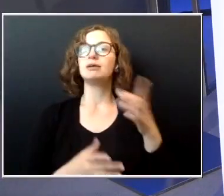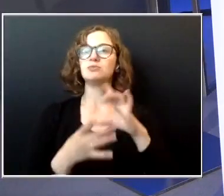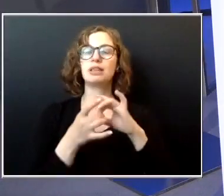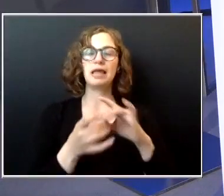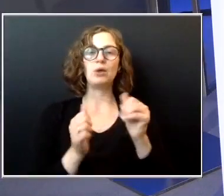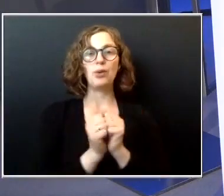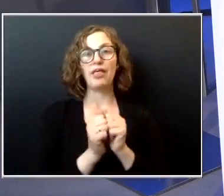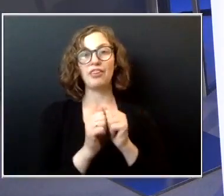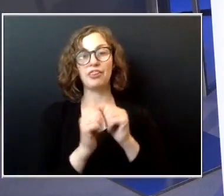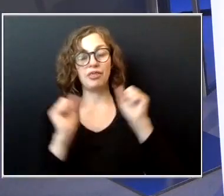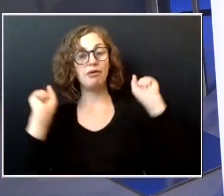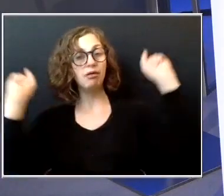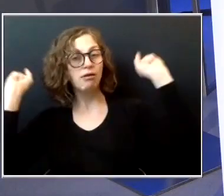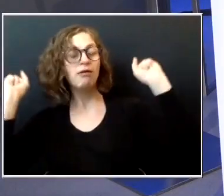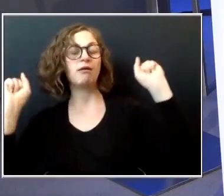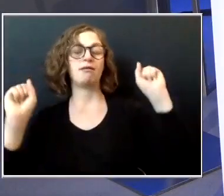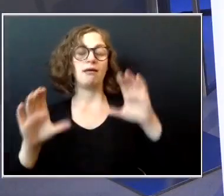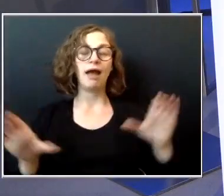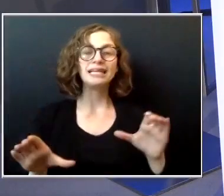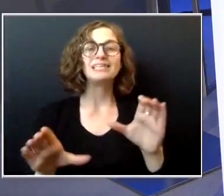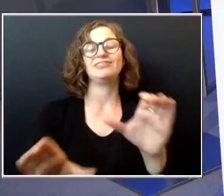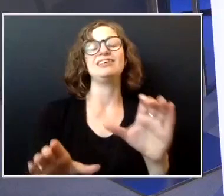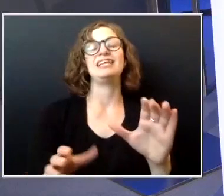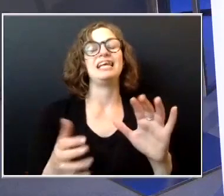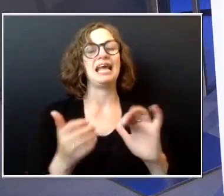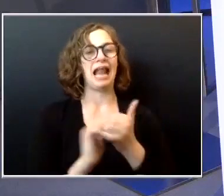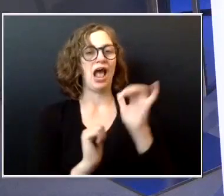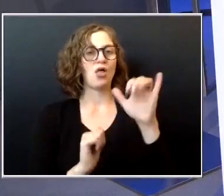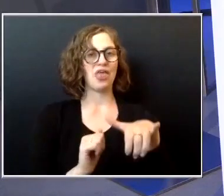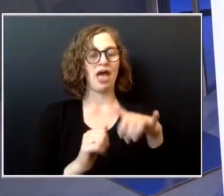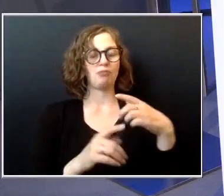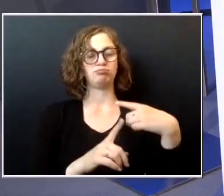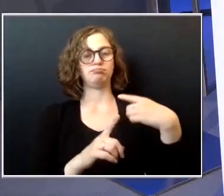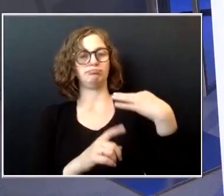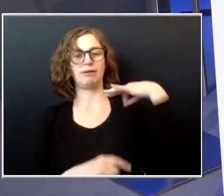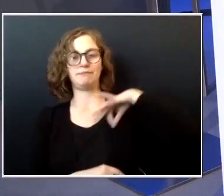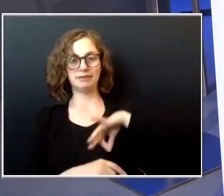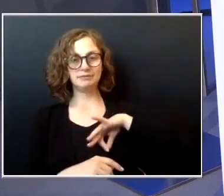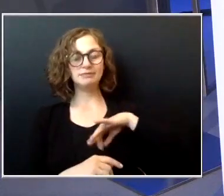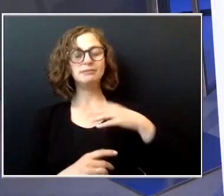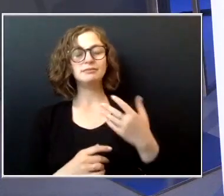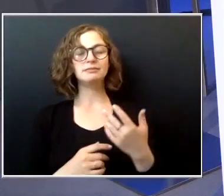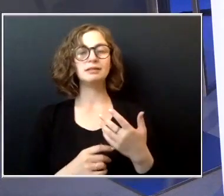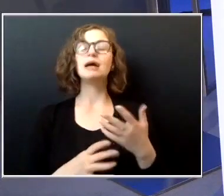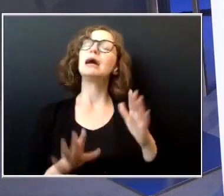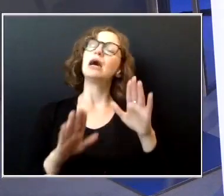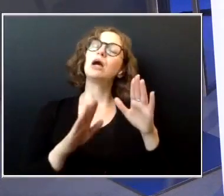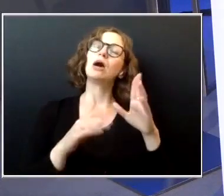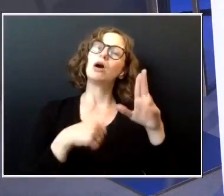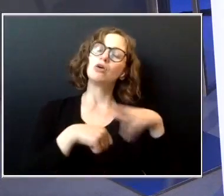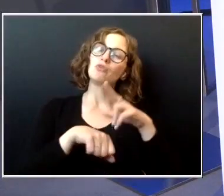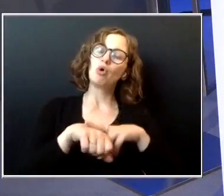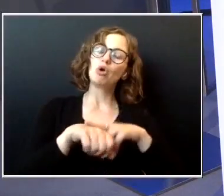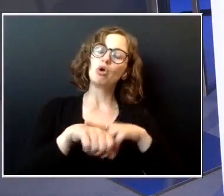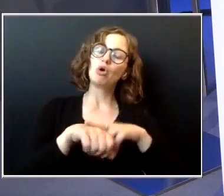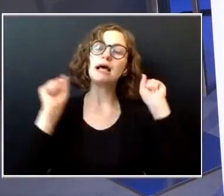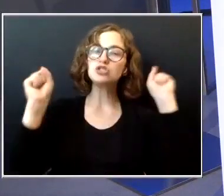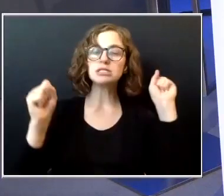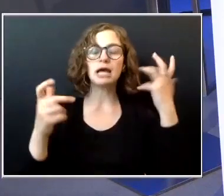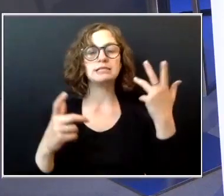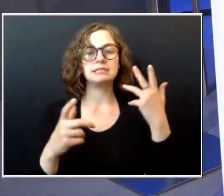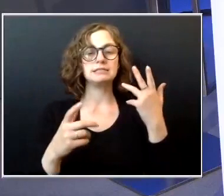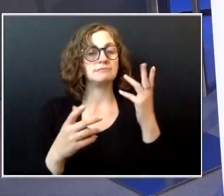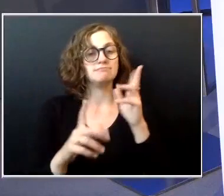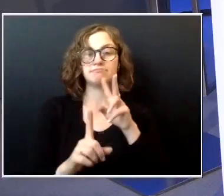know come from it. We talk about those here on the program all the time. And of course, there are applications that apply to both men and women differently in many cases. But for